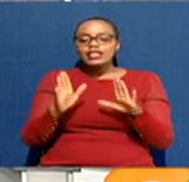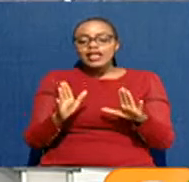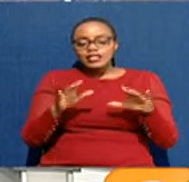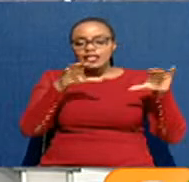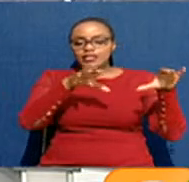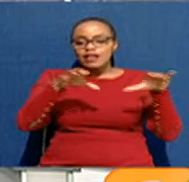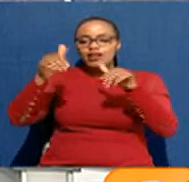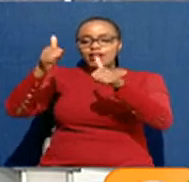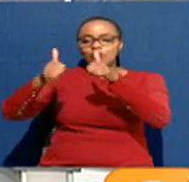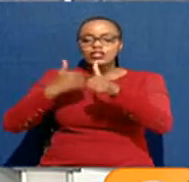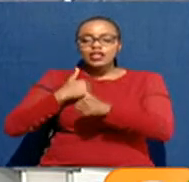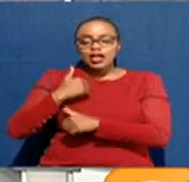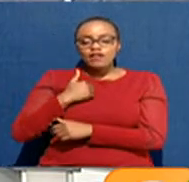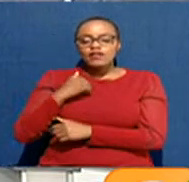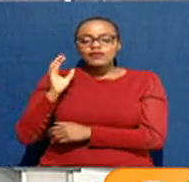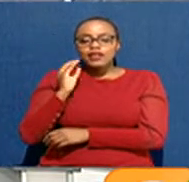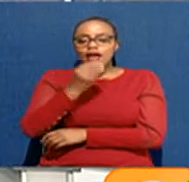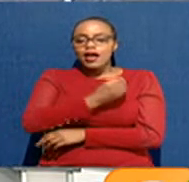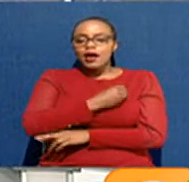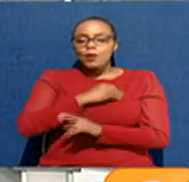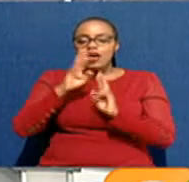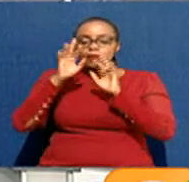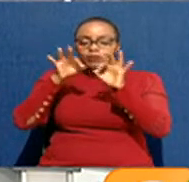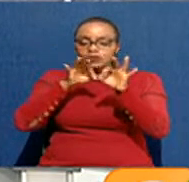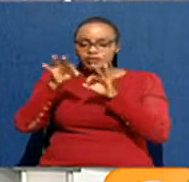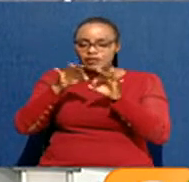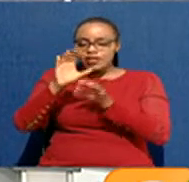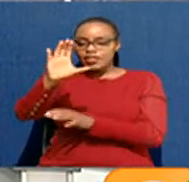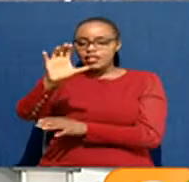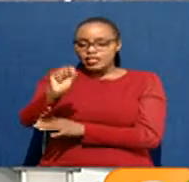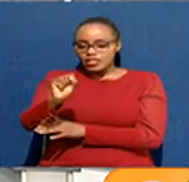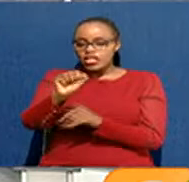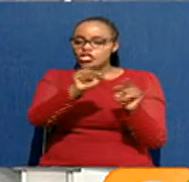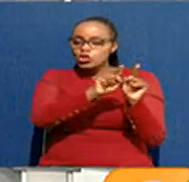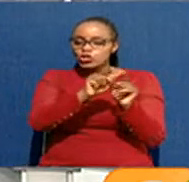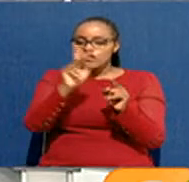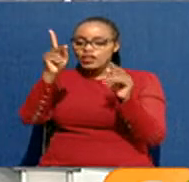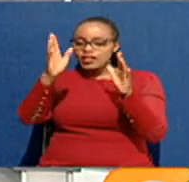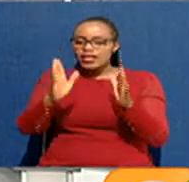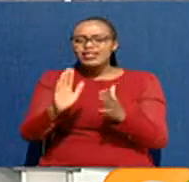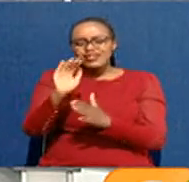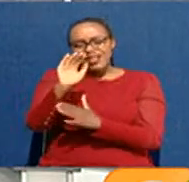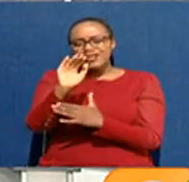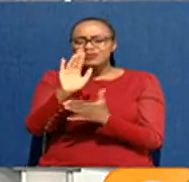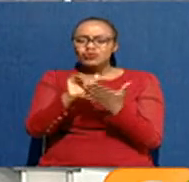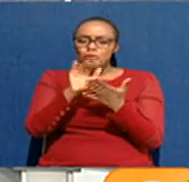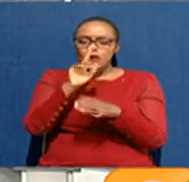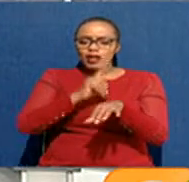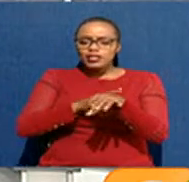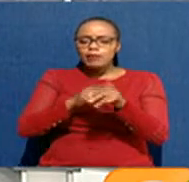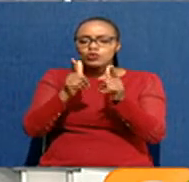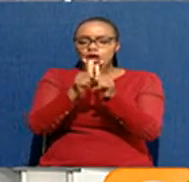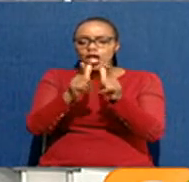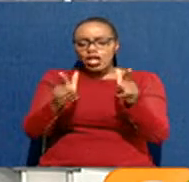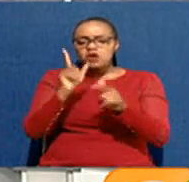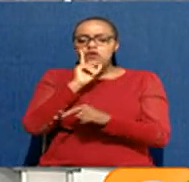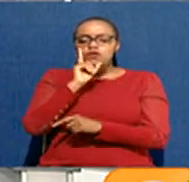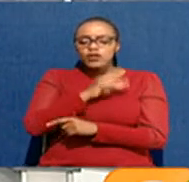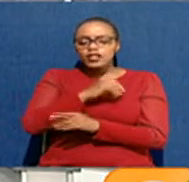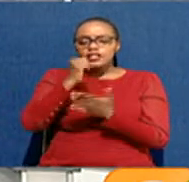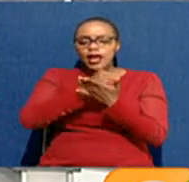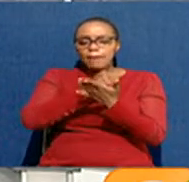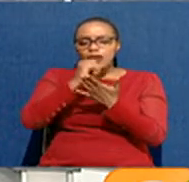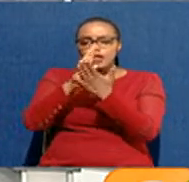through. And as Ben Kirui reports, the CS once again pleaded with Kenyans for more time to clear the backlog in